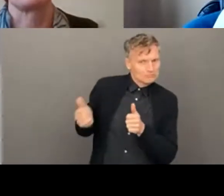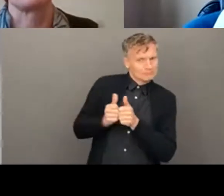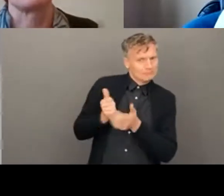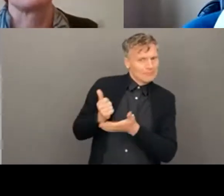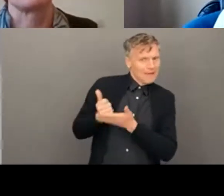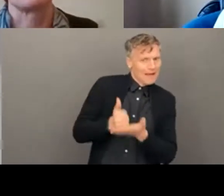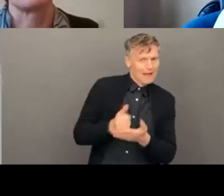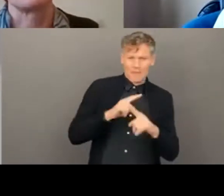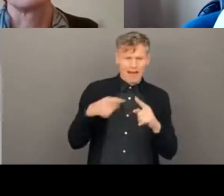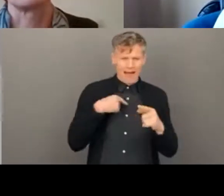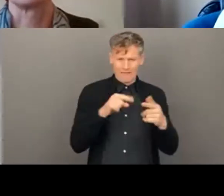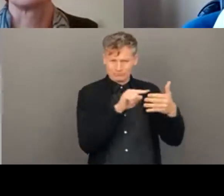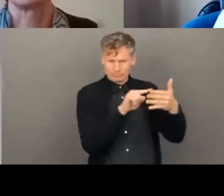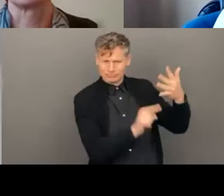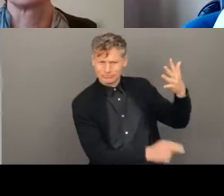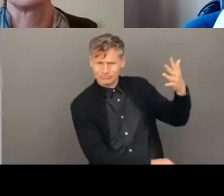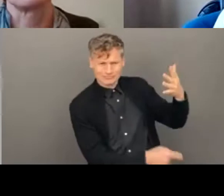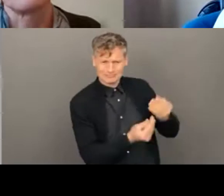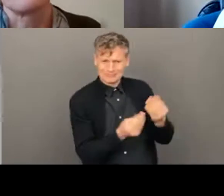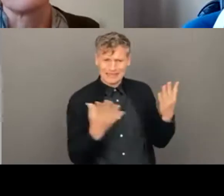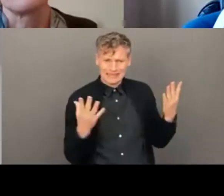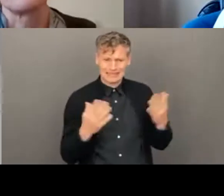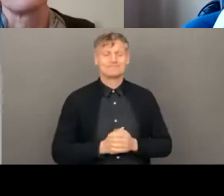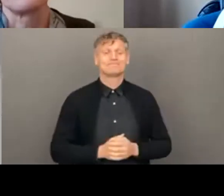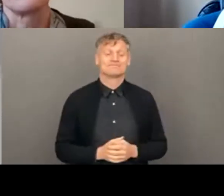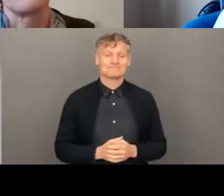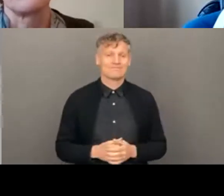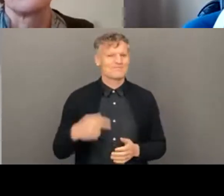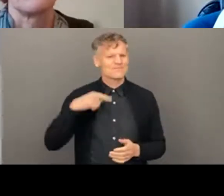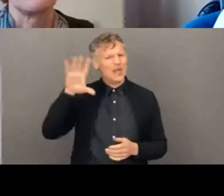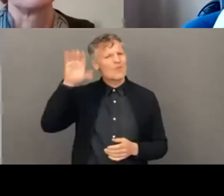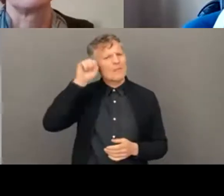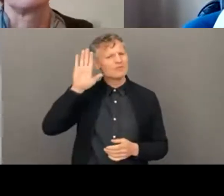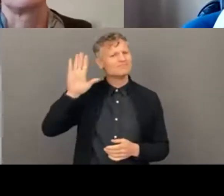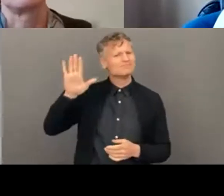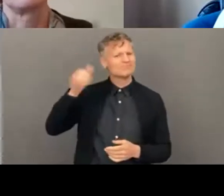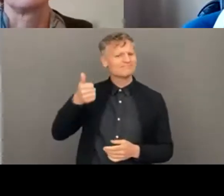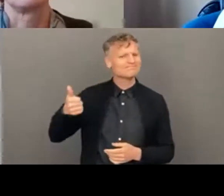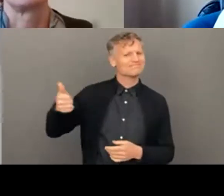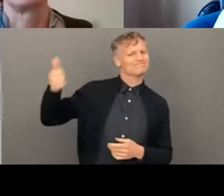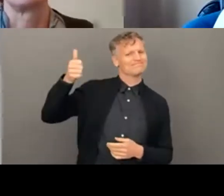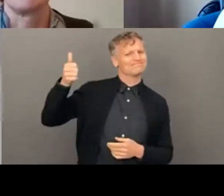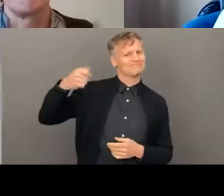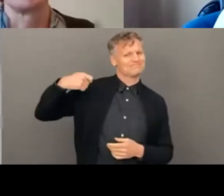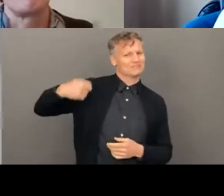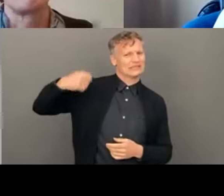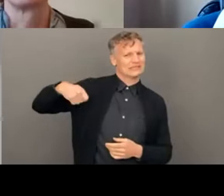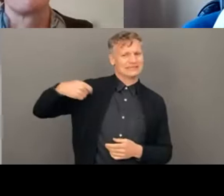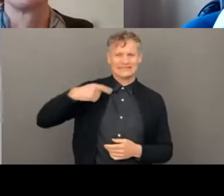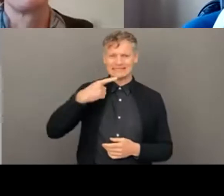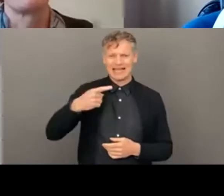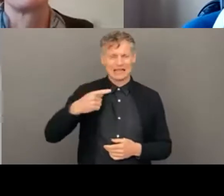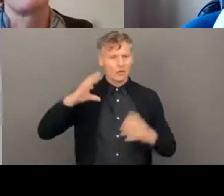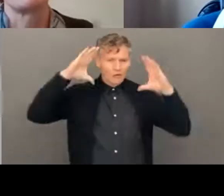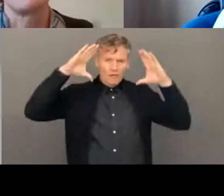Great. Yeah, I remember your chair of the board saying focus on the ability and not on the disability. You know,